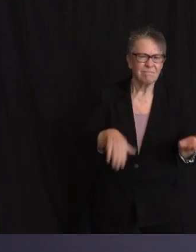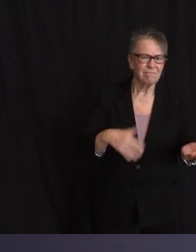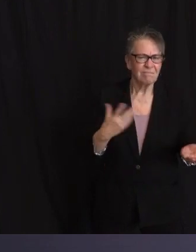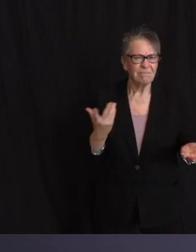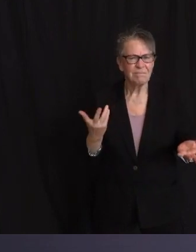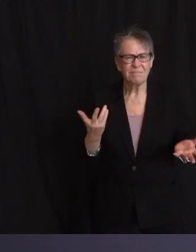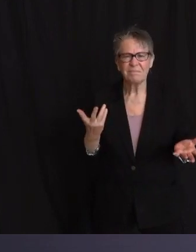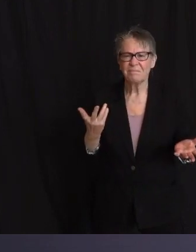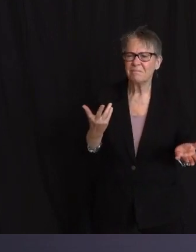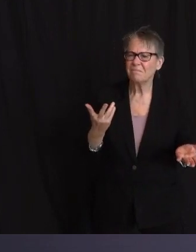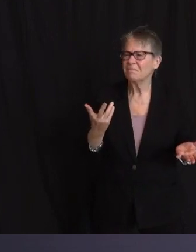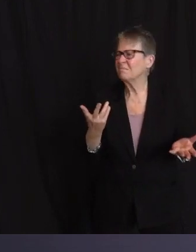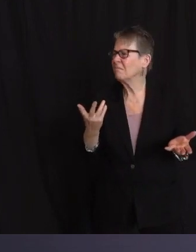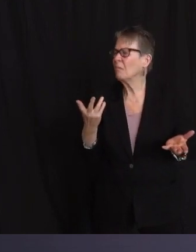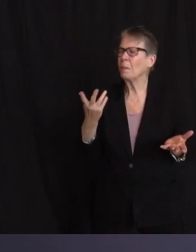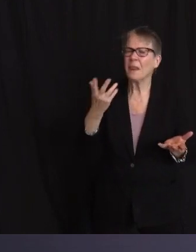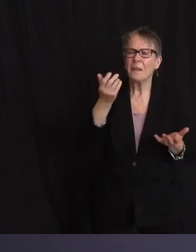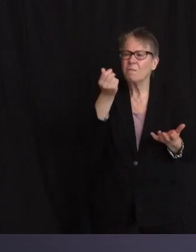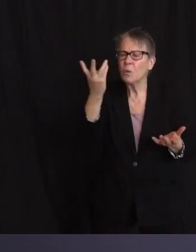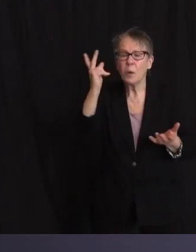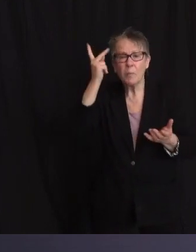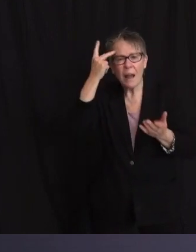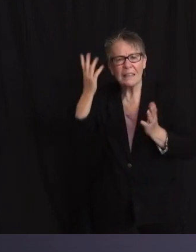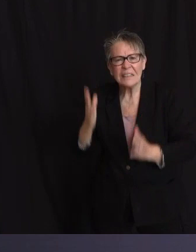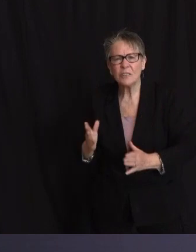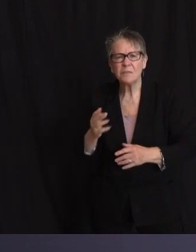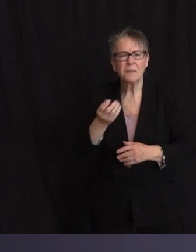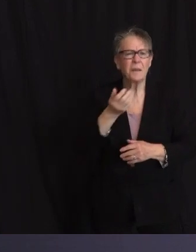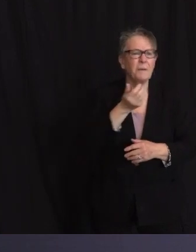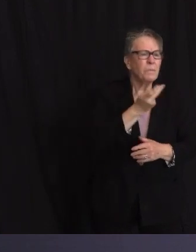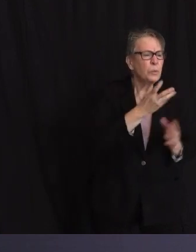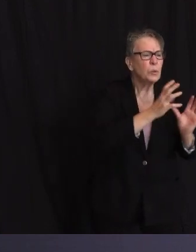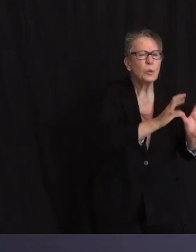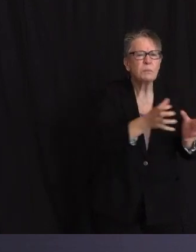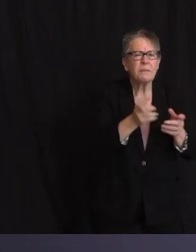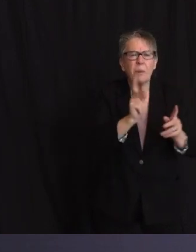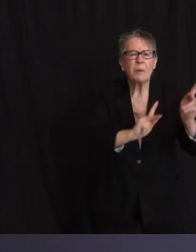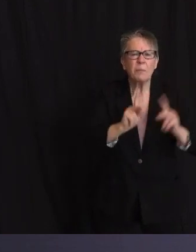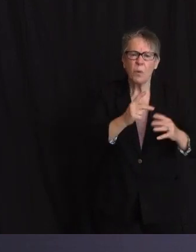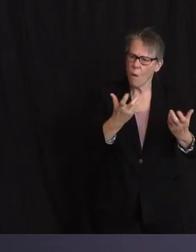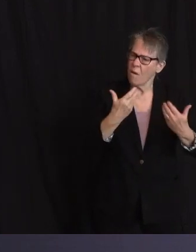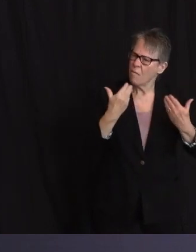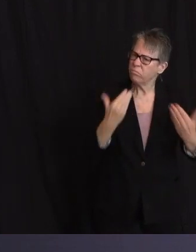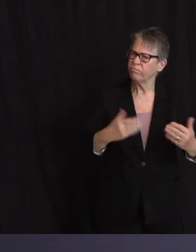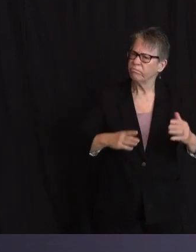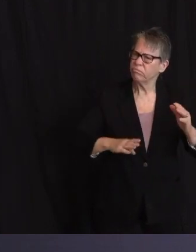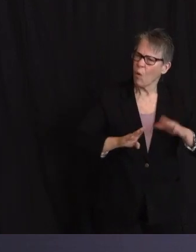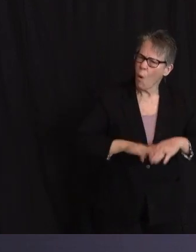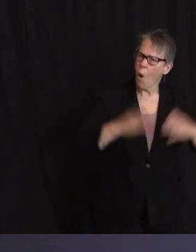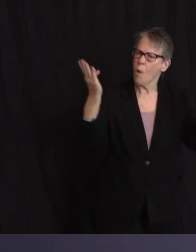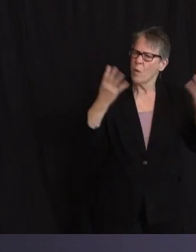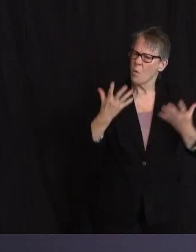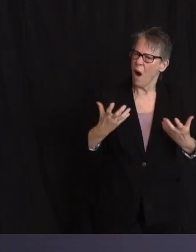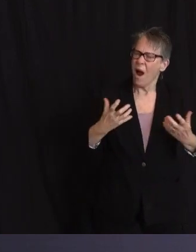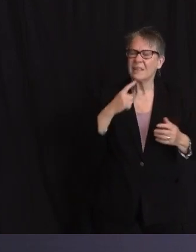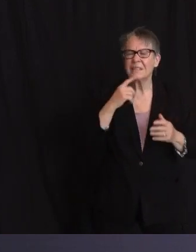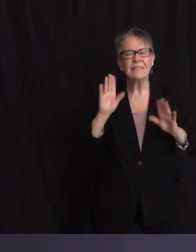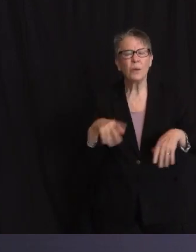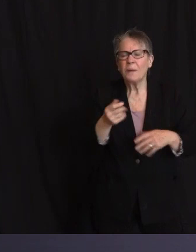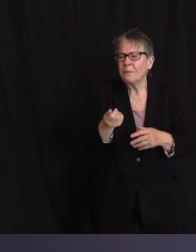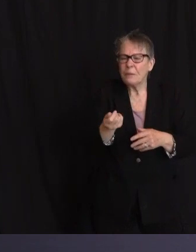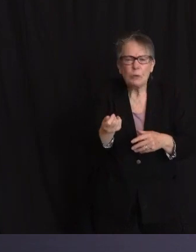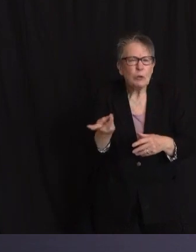respond to these increasing calls to reopen our state? We may see other states start to do this that have not been as hard hit